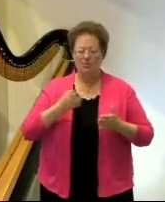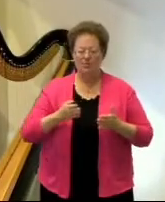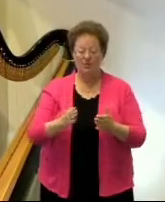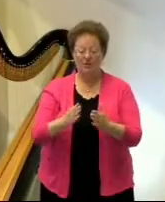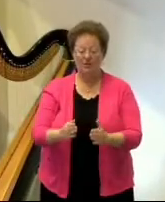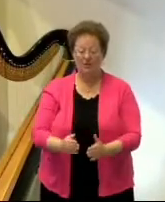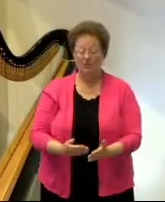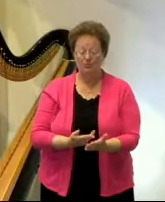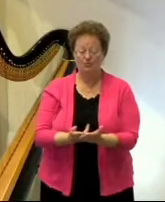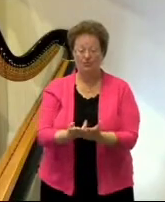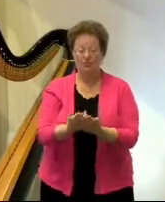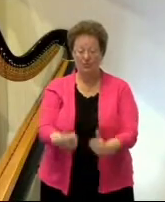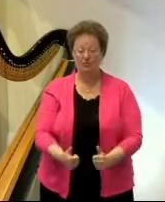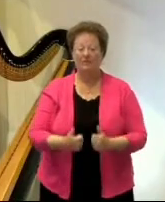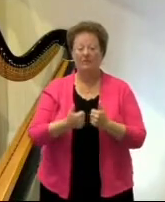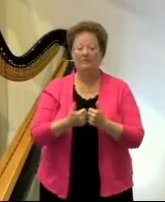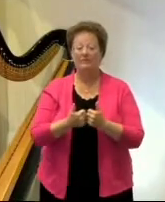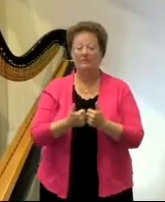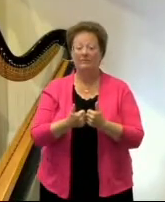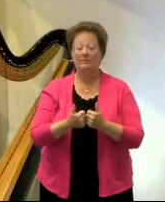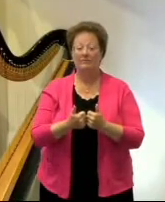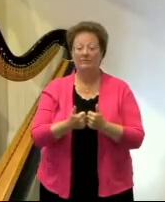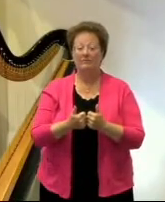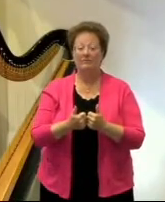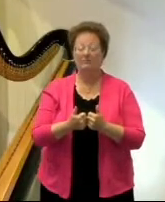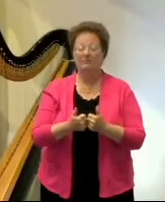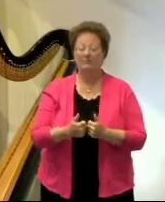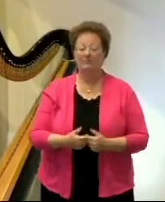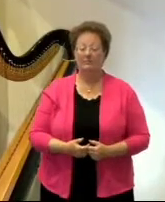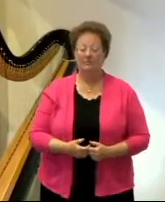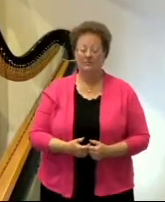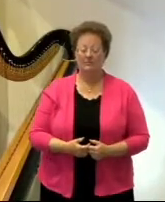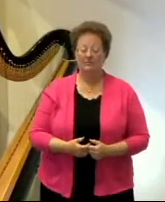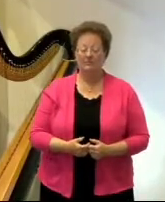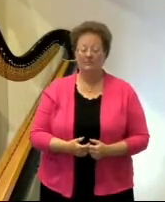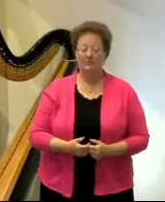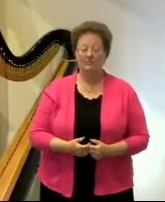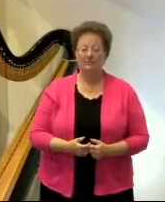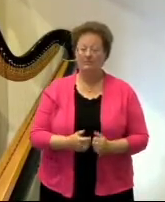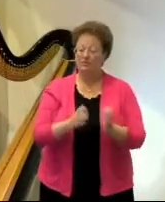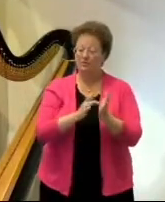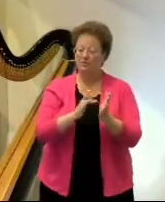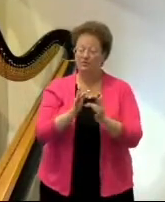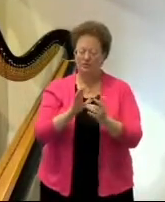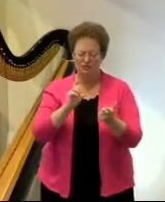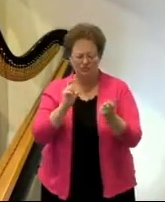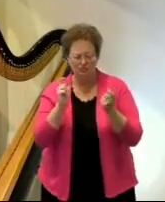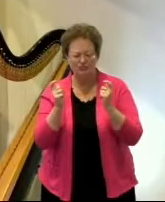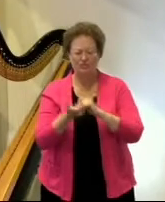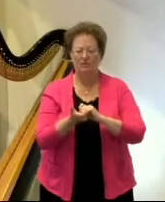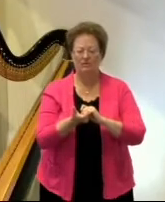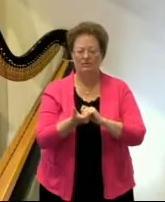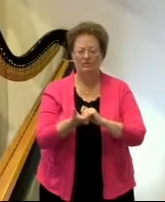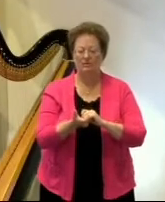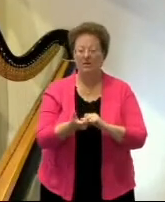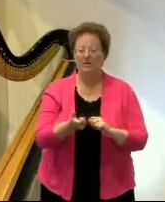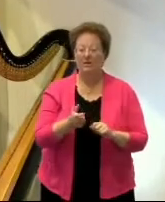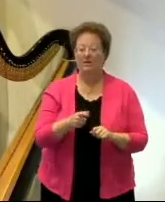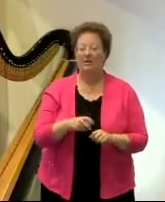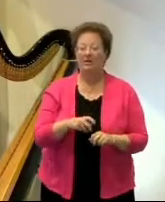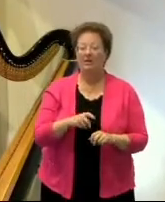truth and the life." In Christ's own way, he converted Paul to the